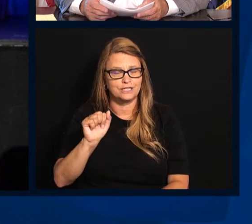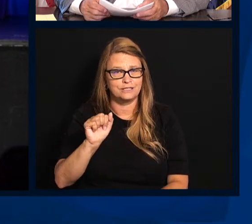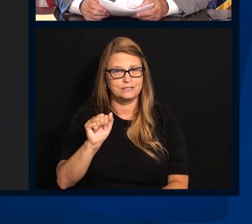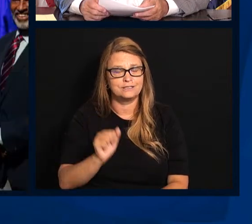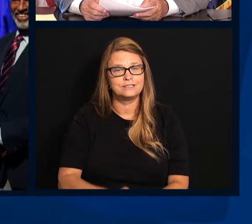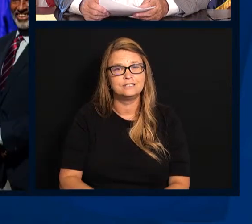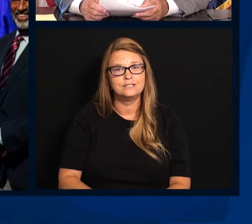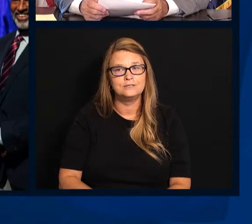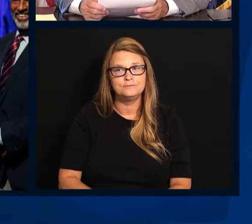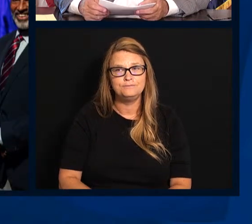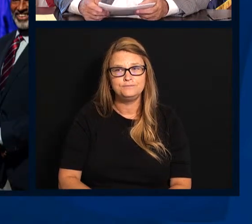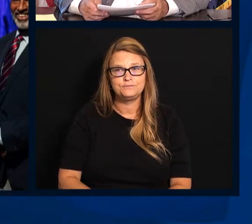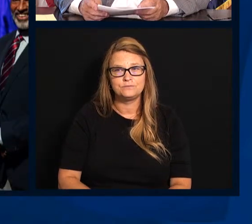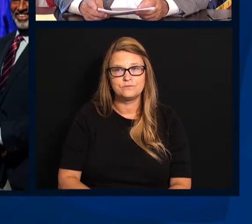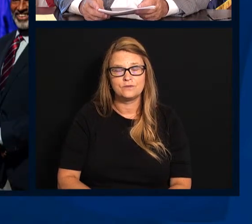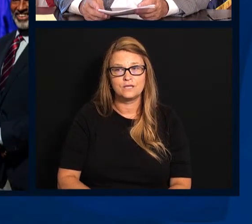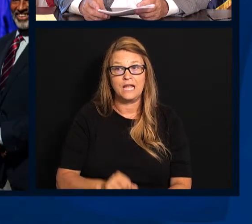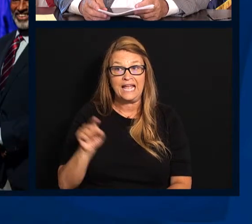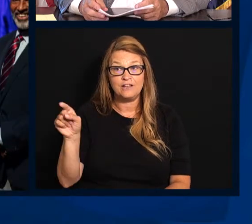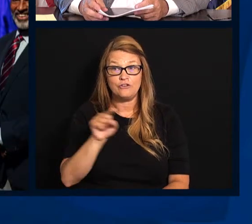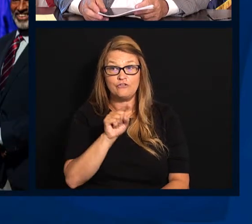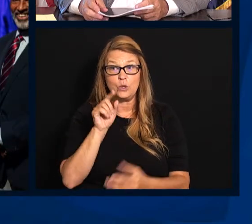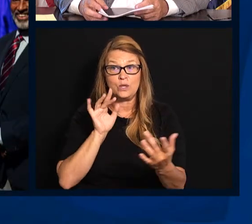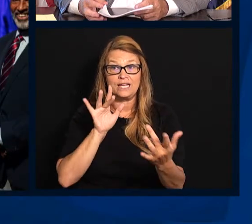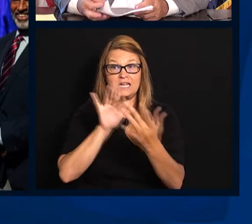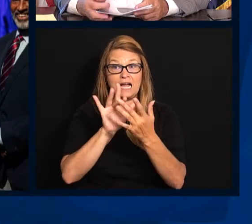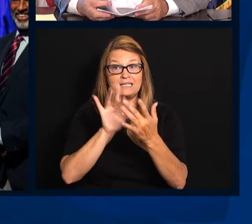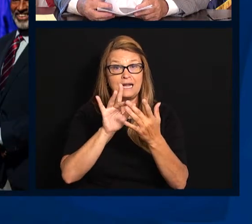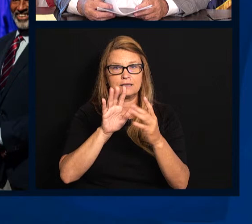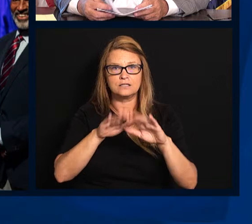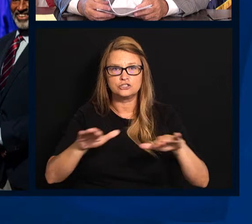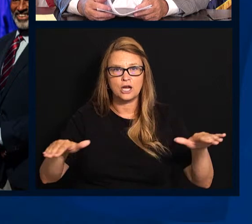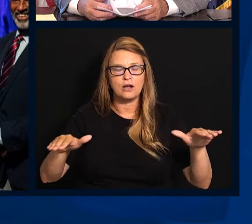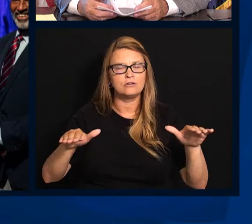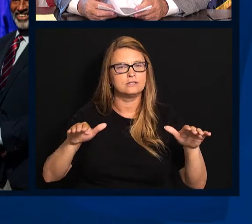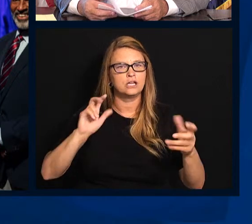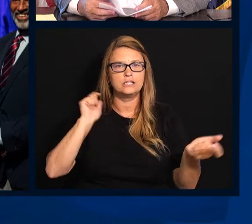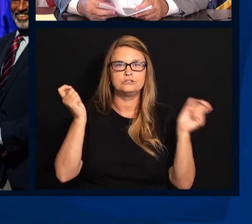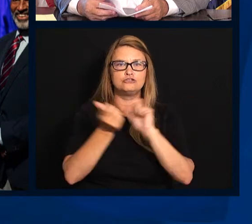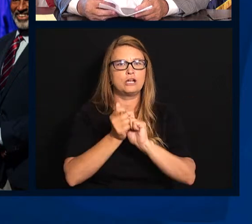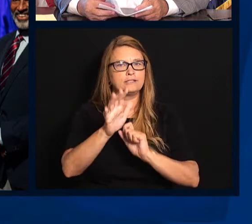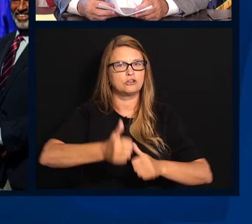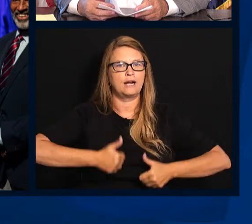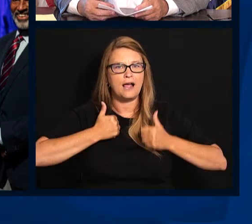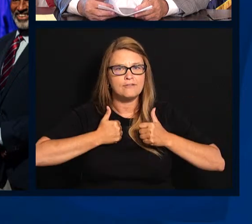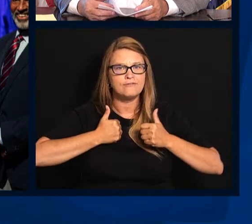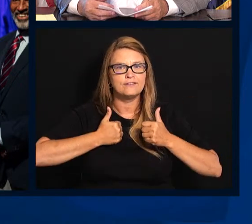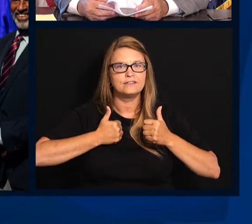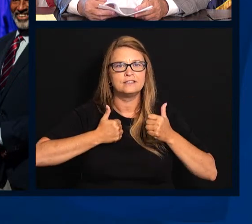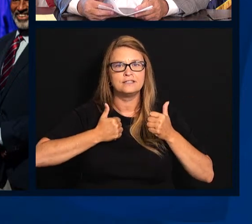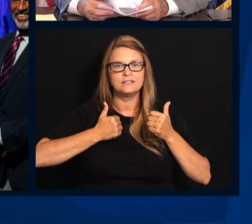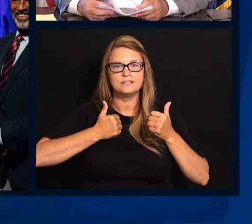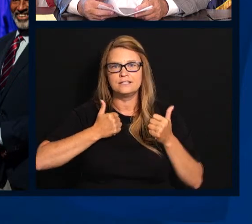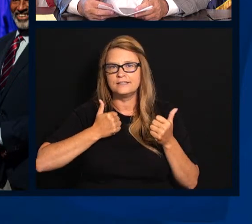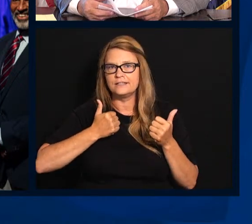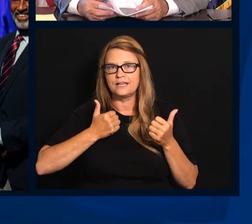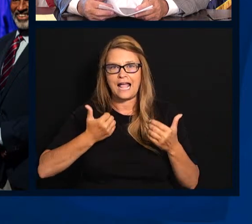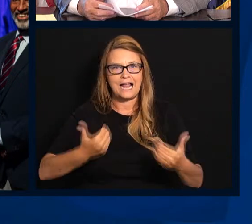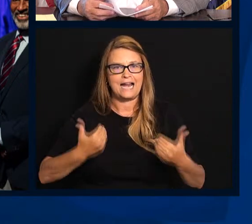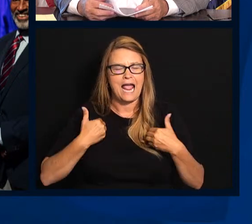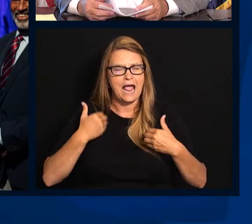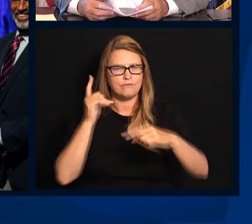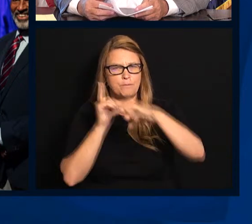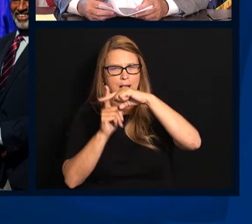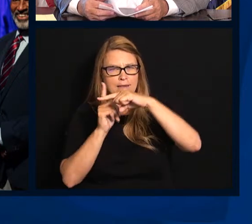me. If you can reach out and touch a kid and everything and change their life and just have a